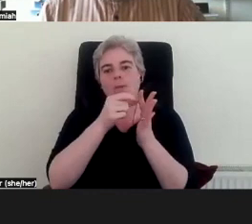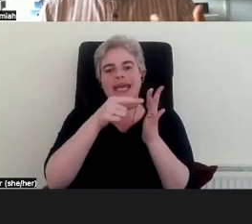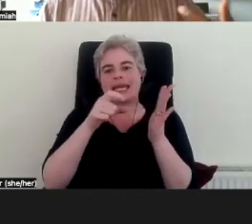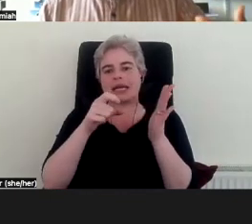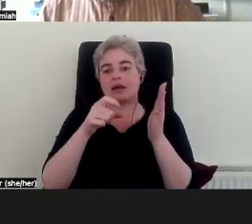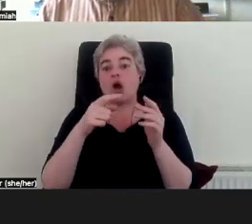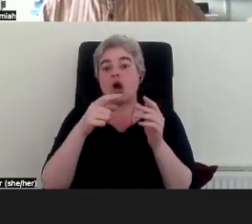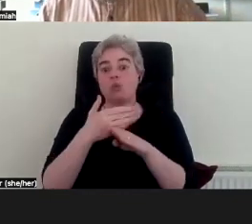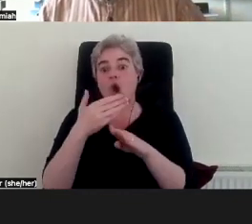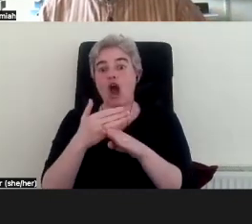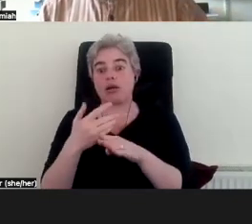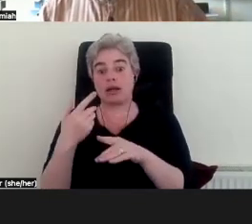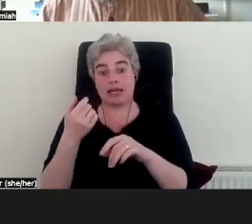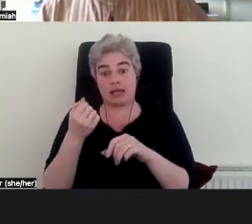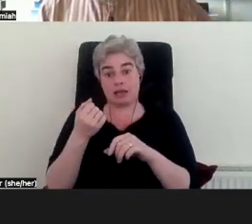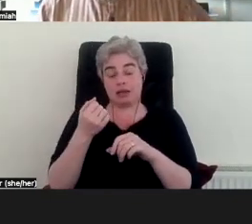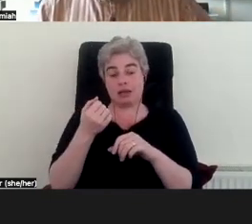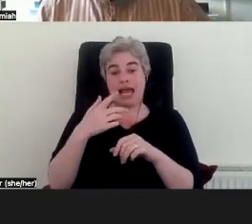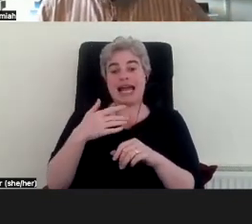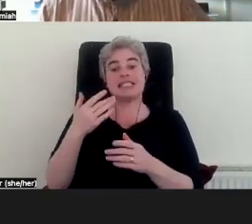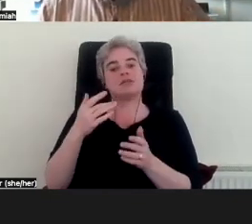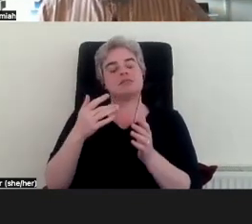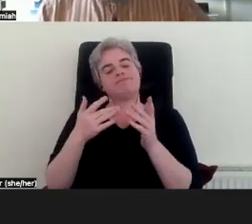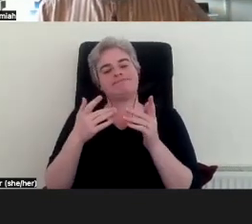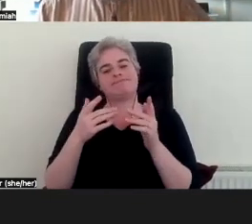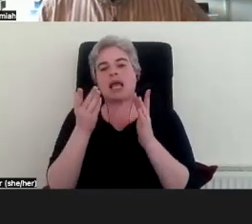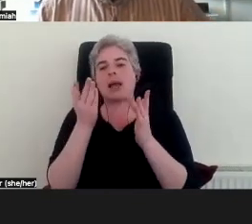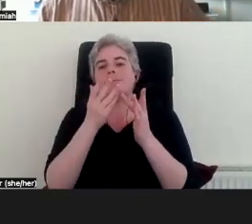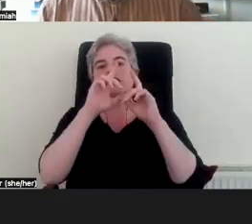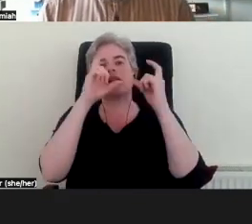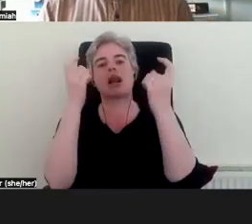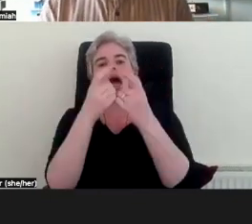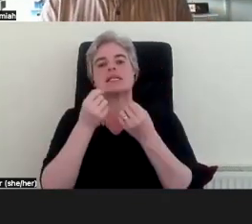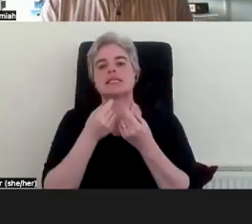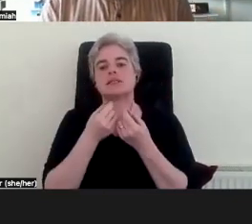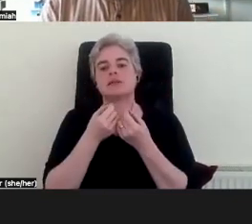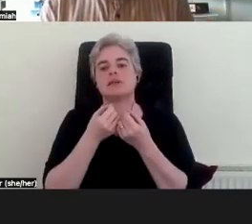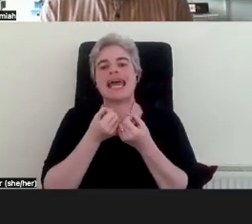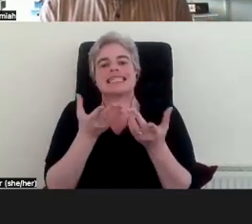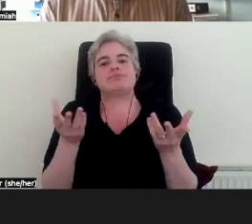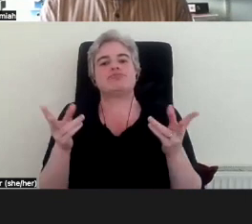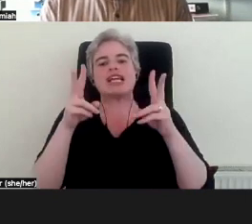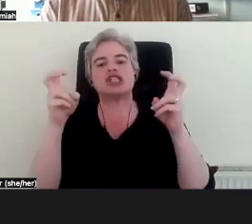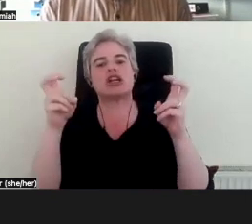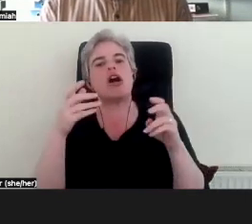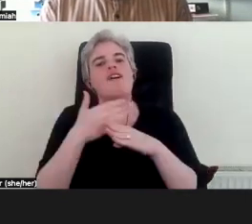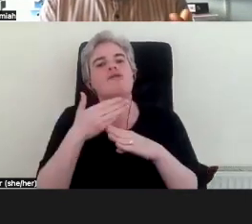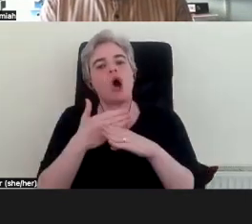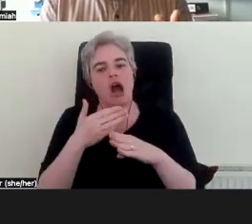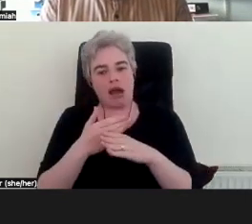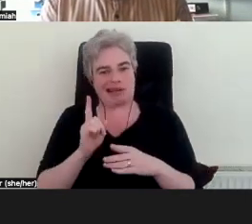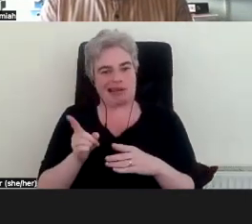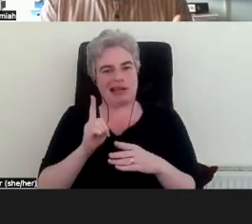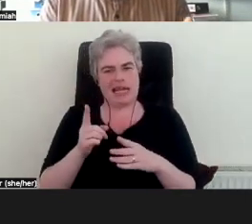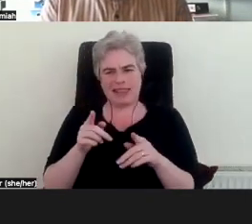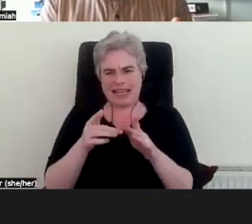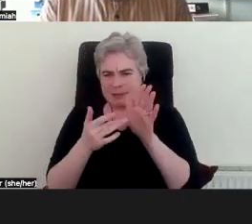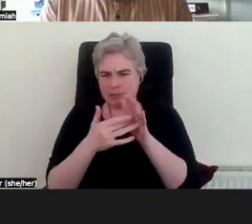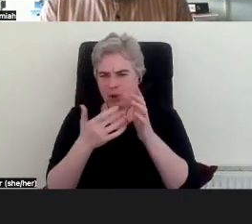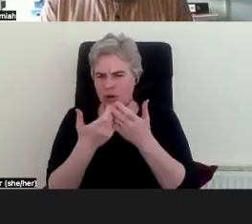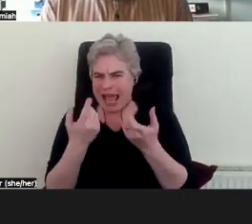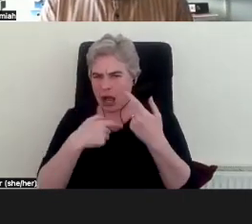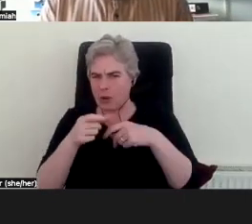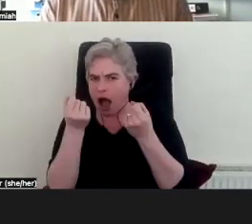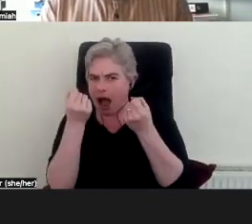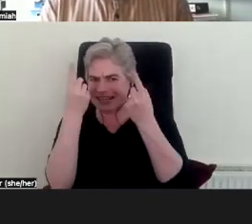time as a middle class expression of work. And this is very important, how we begin to